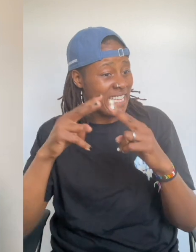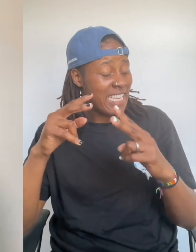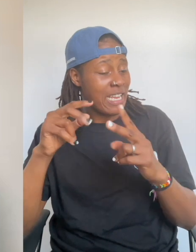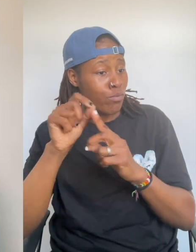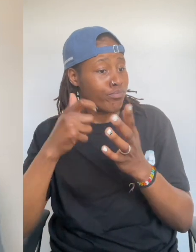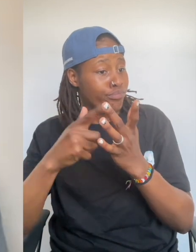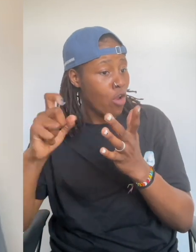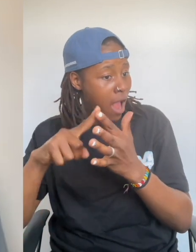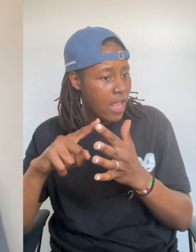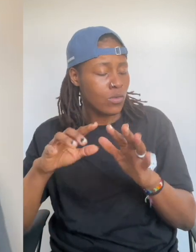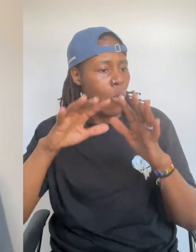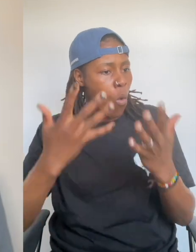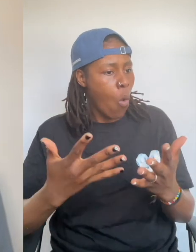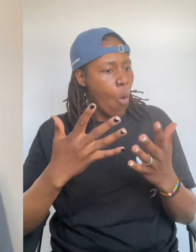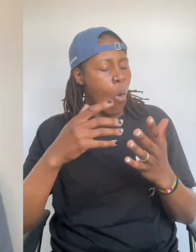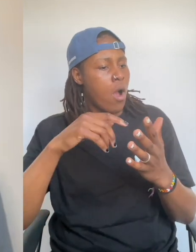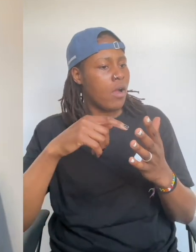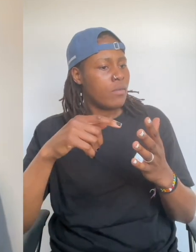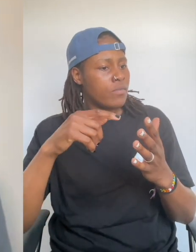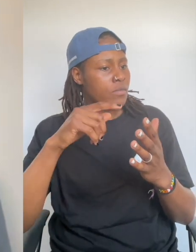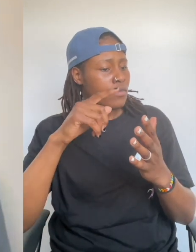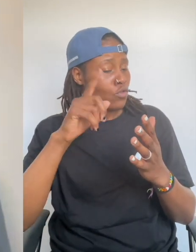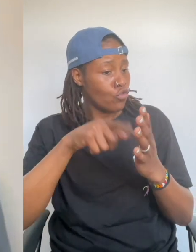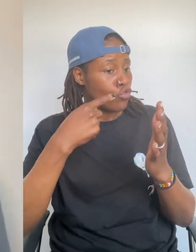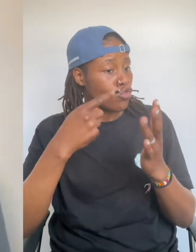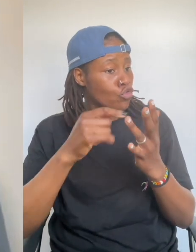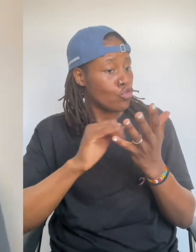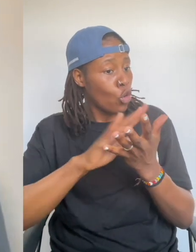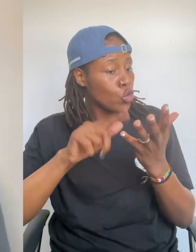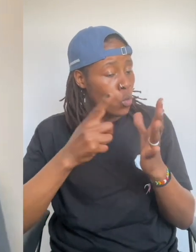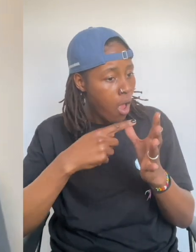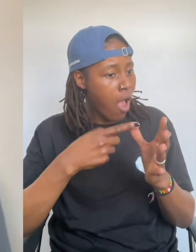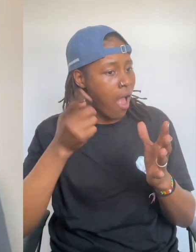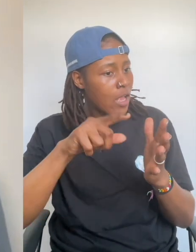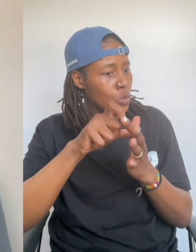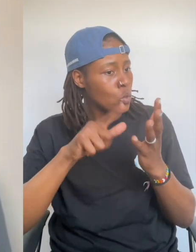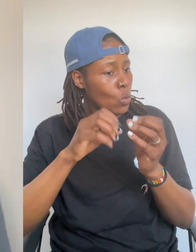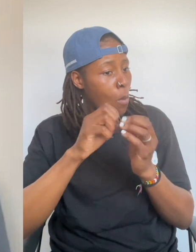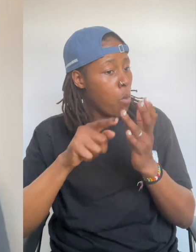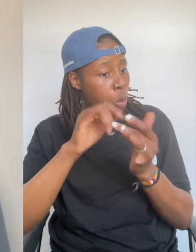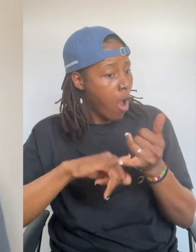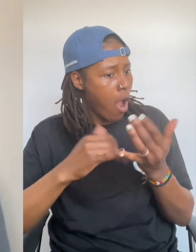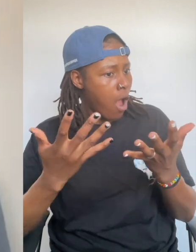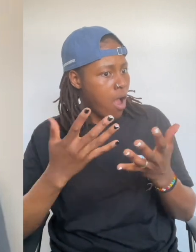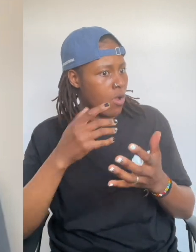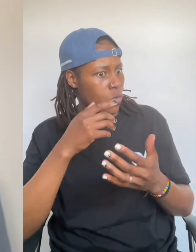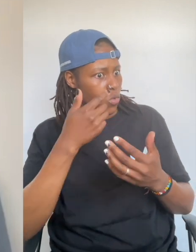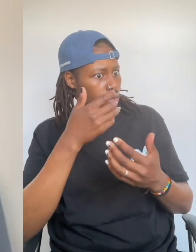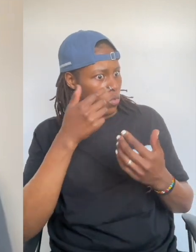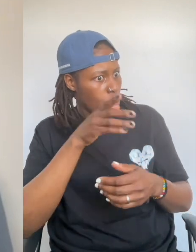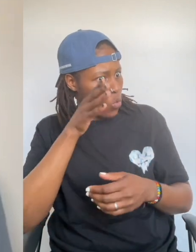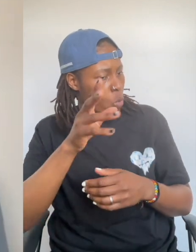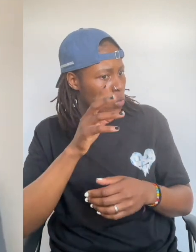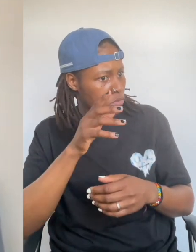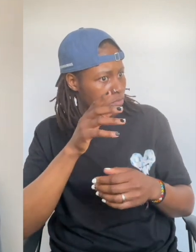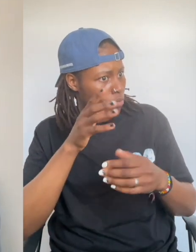events, and you're there. Obviously, you love boxing anyway, Yeah. but they're working, interpreting, and you also relate that back to these